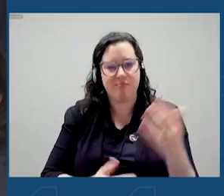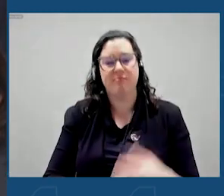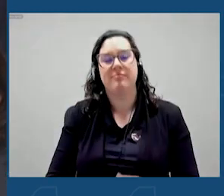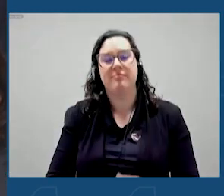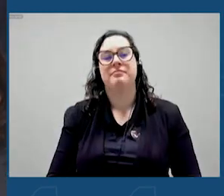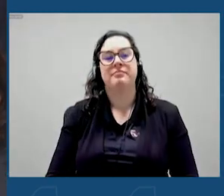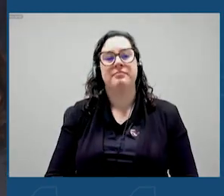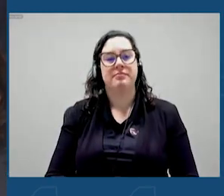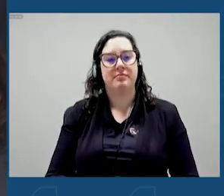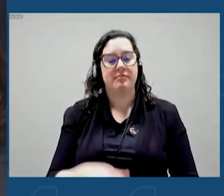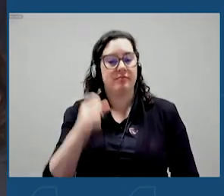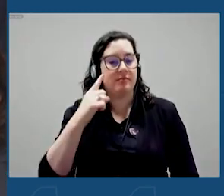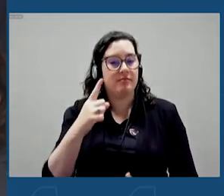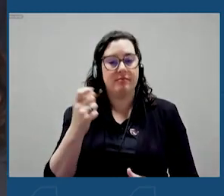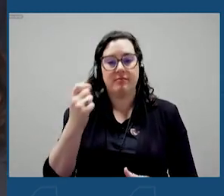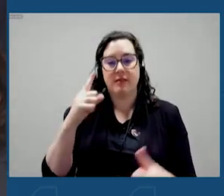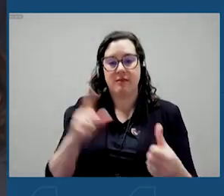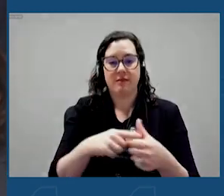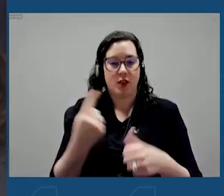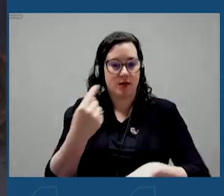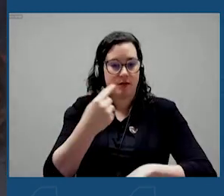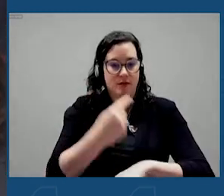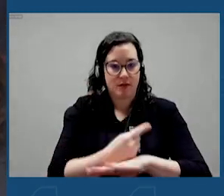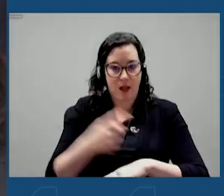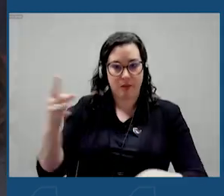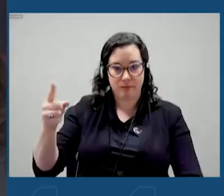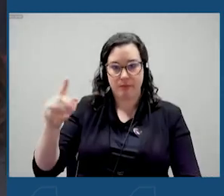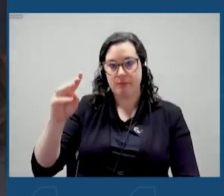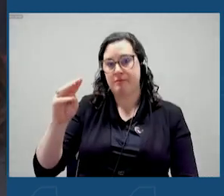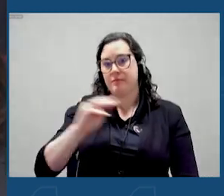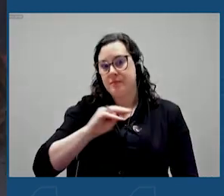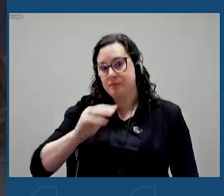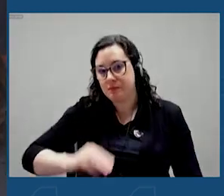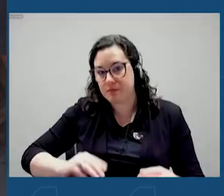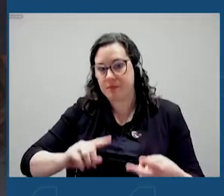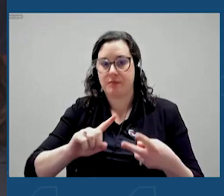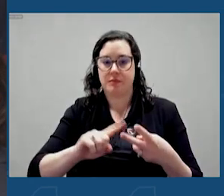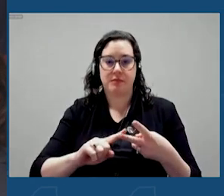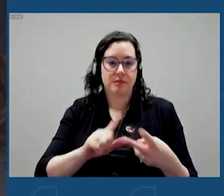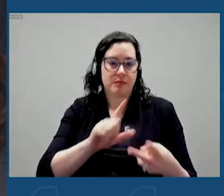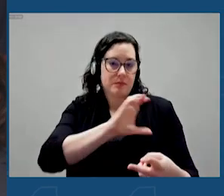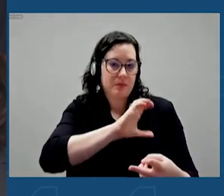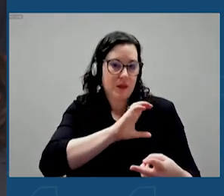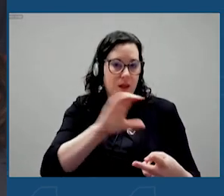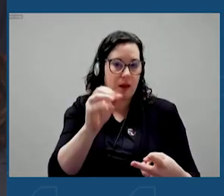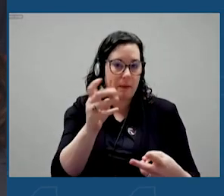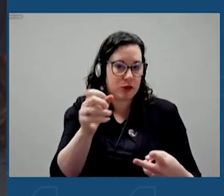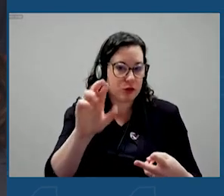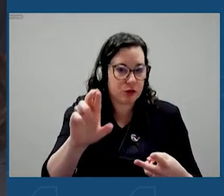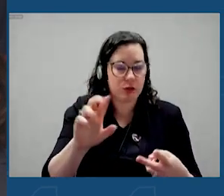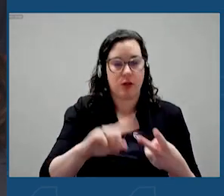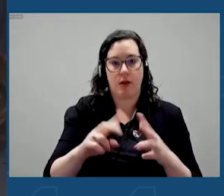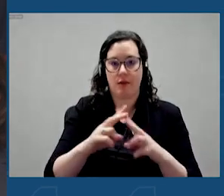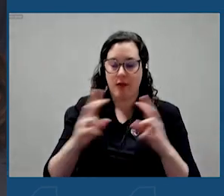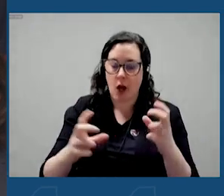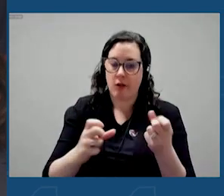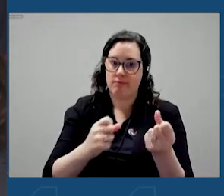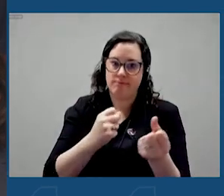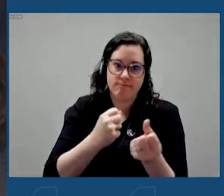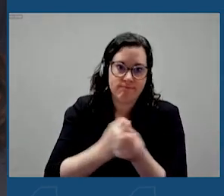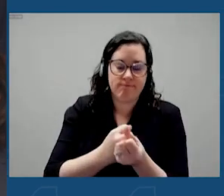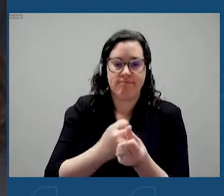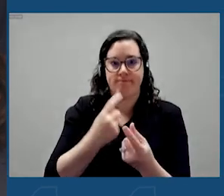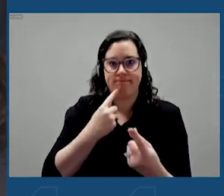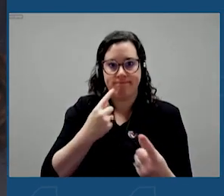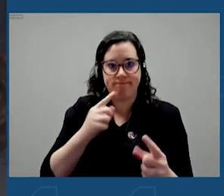first day in their office, this administration, the mayor, the police commissioner have been very vocal and repeatedly stated that public safety is